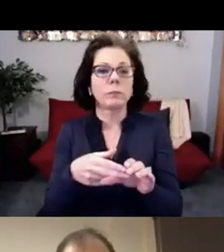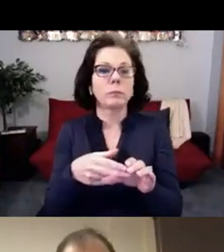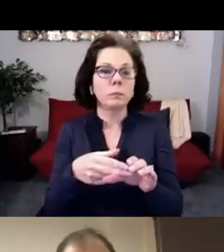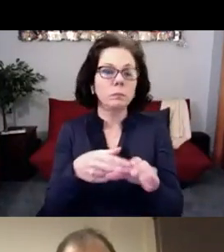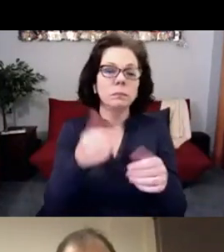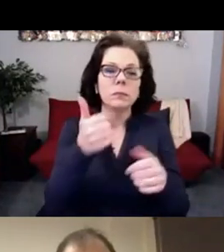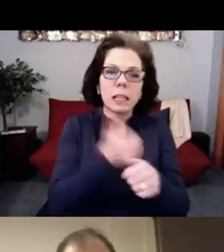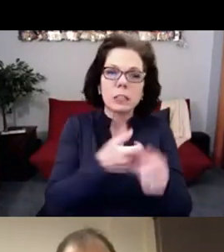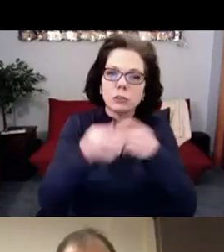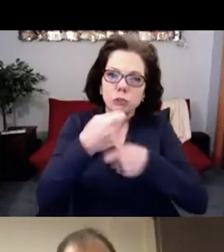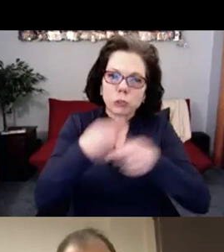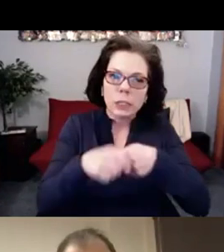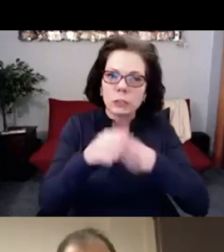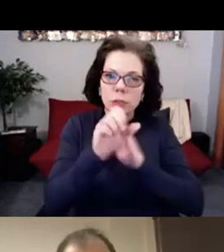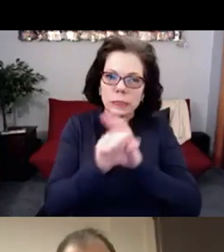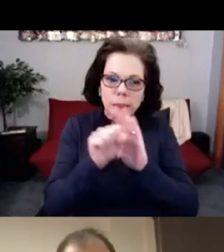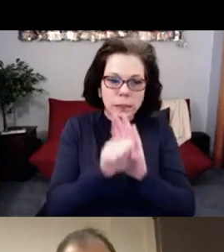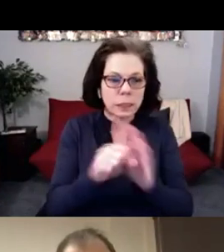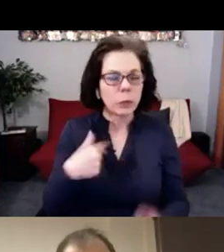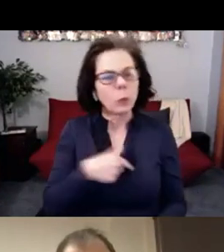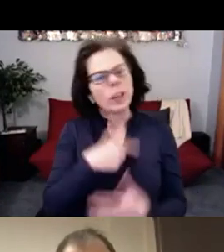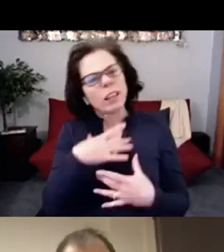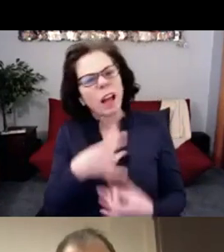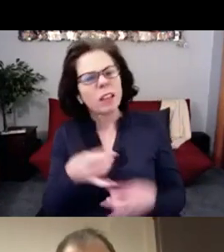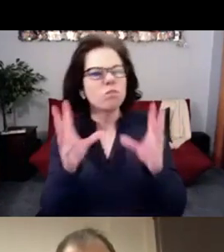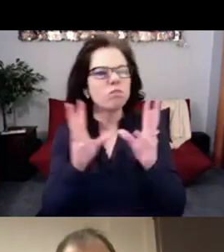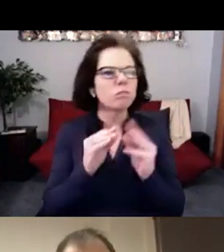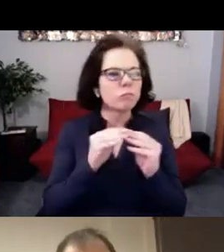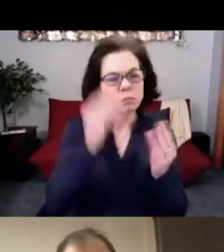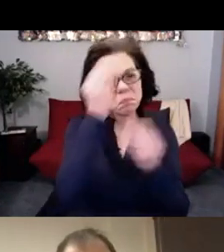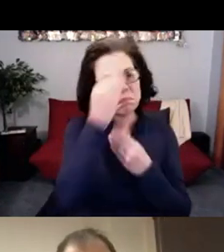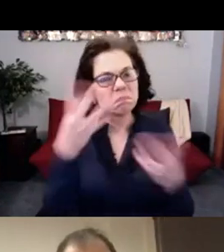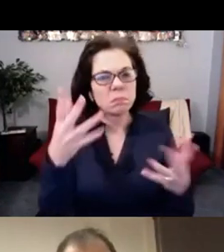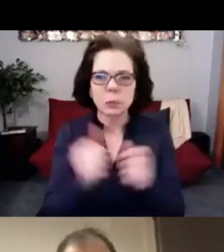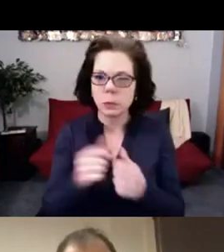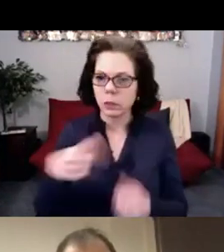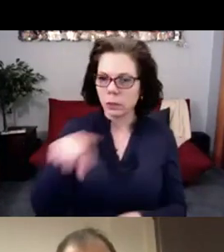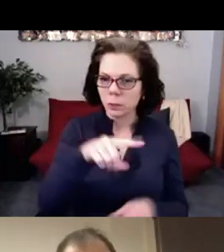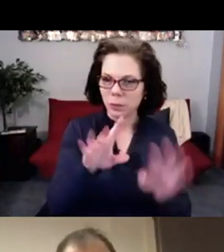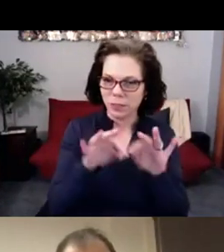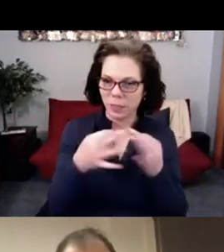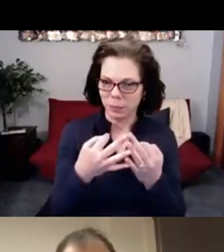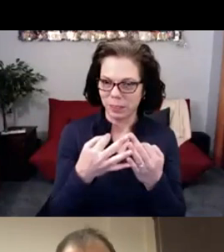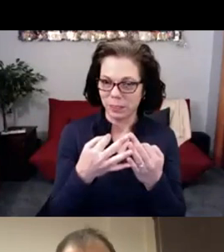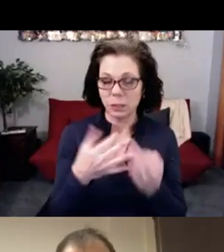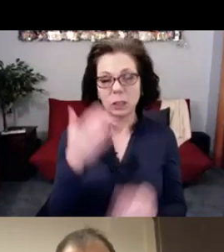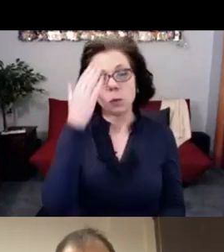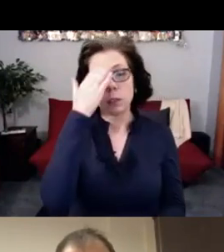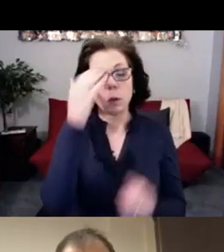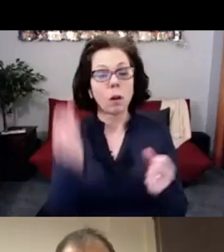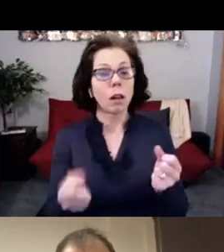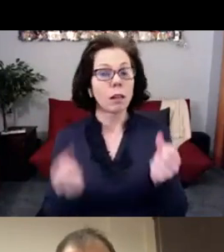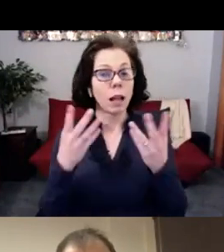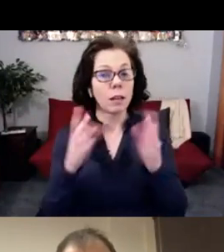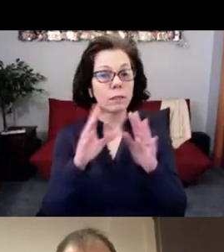change of season, we like to do these forums to connect with you as families. We know a lot of the information you receive comes directly